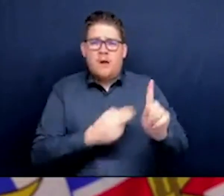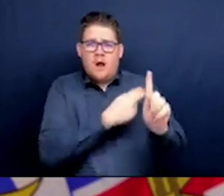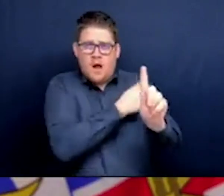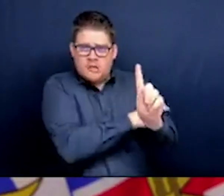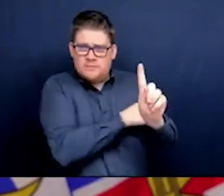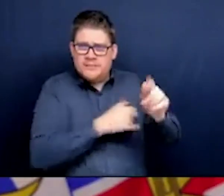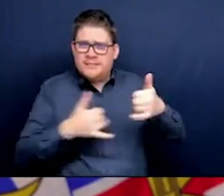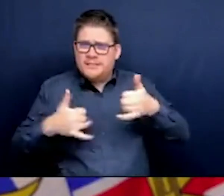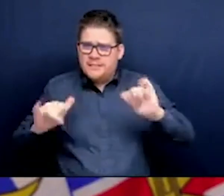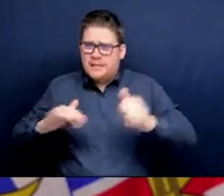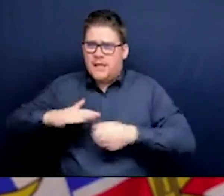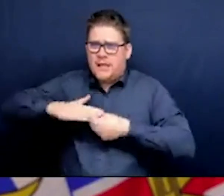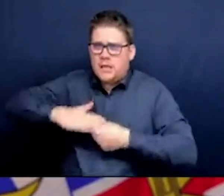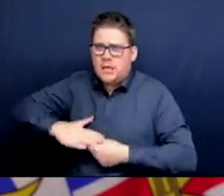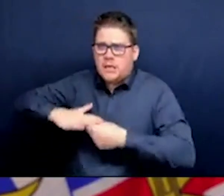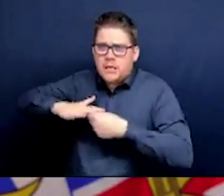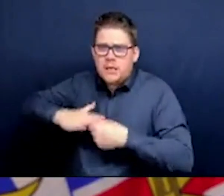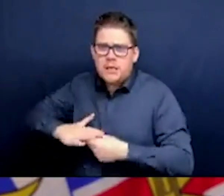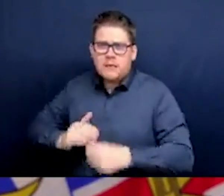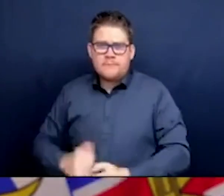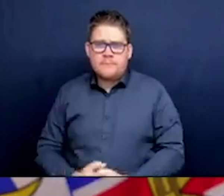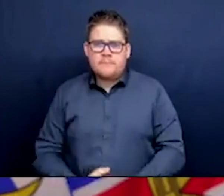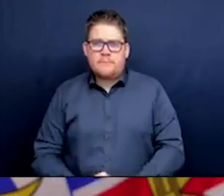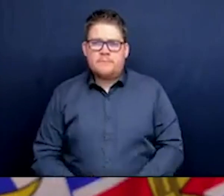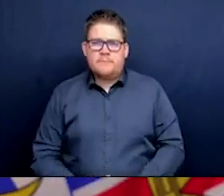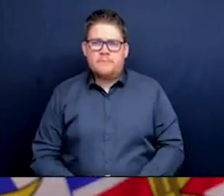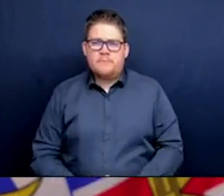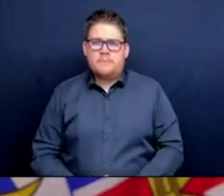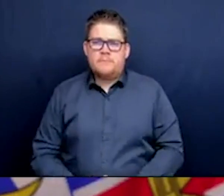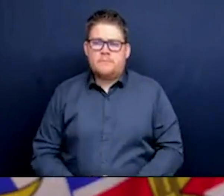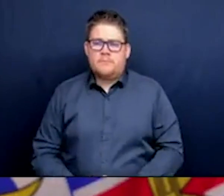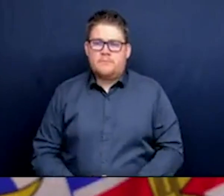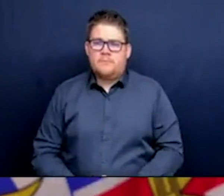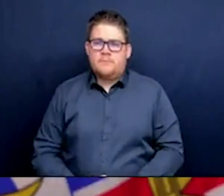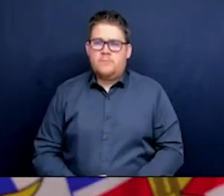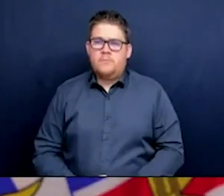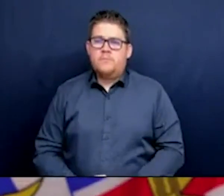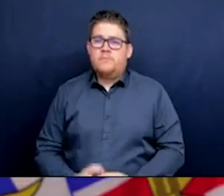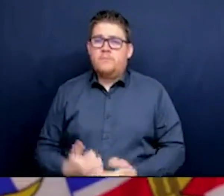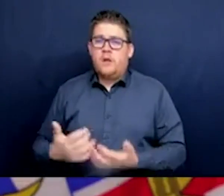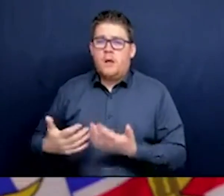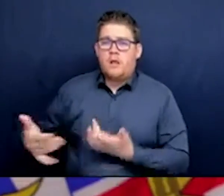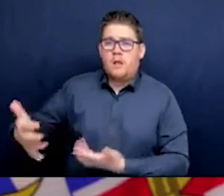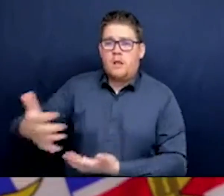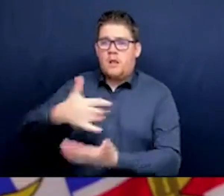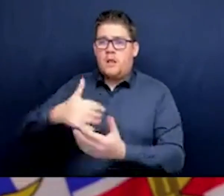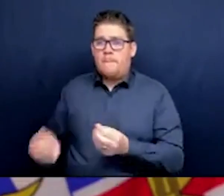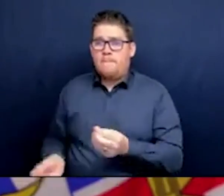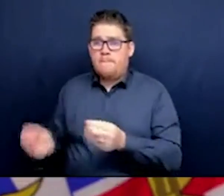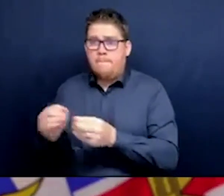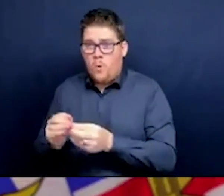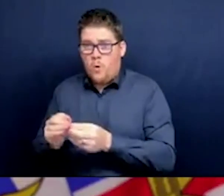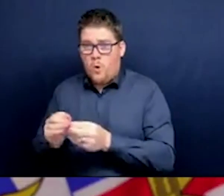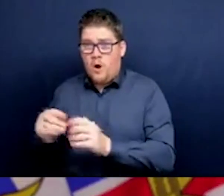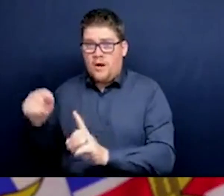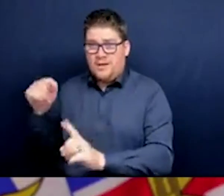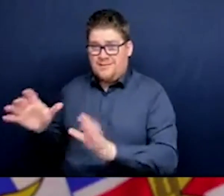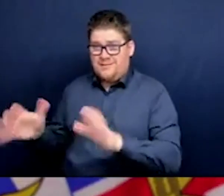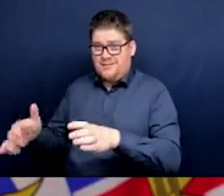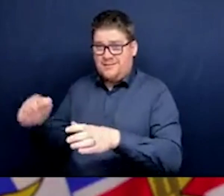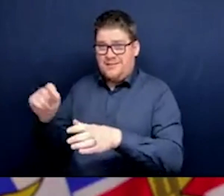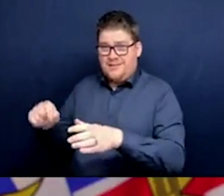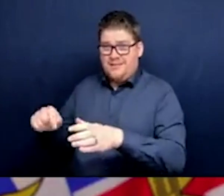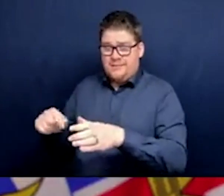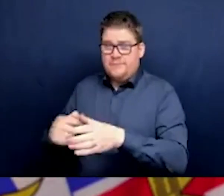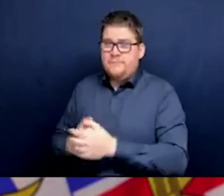has more opportunity to spread. And we are seeing that. I don't think there's anybody that I know, certainly not in this room, I don't believe,